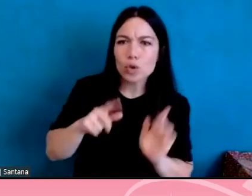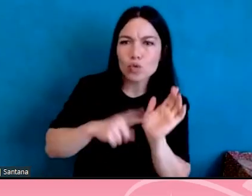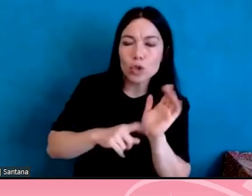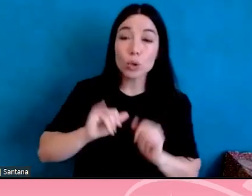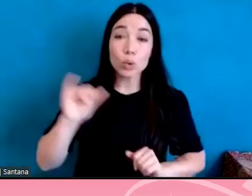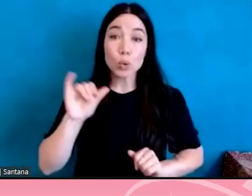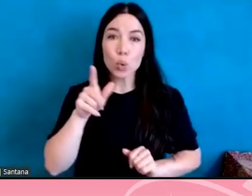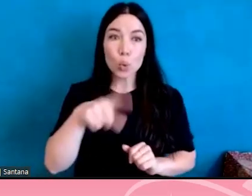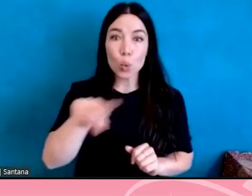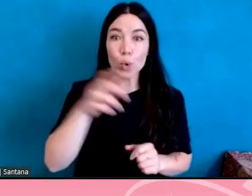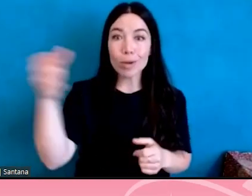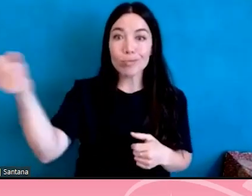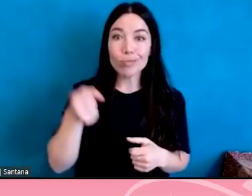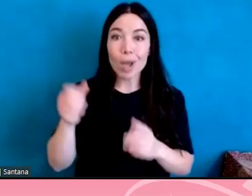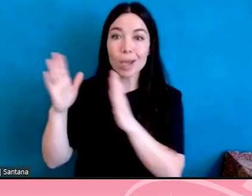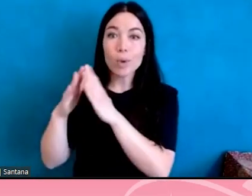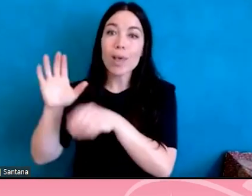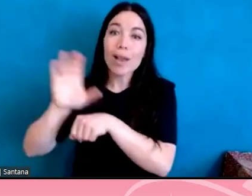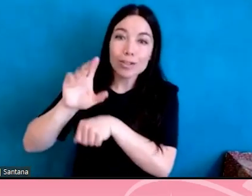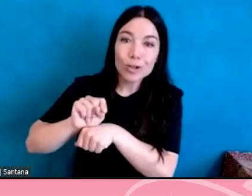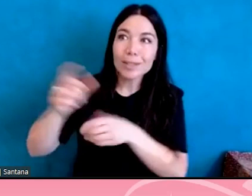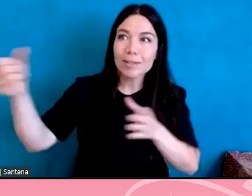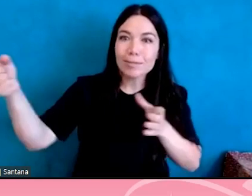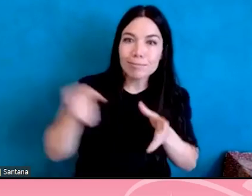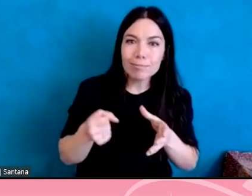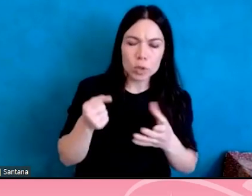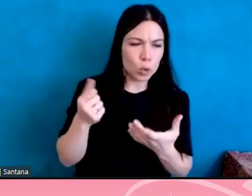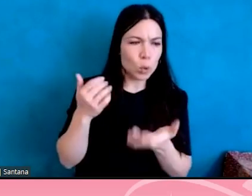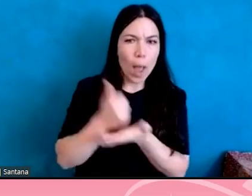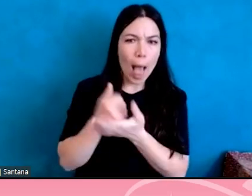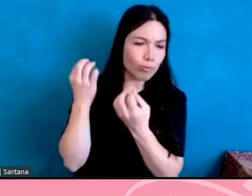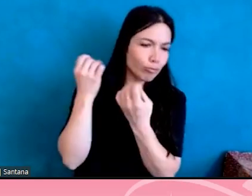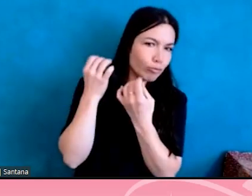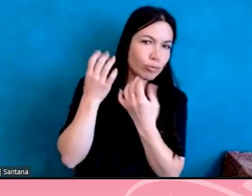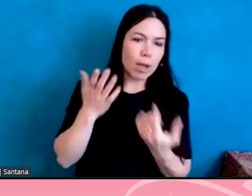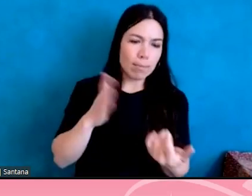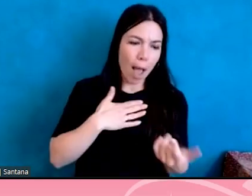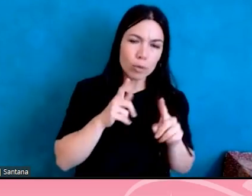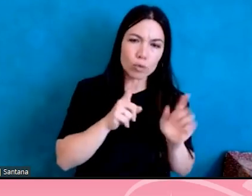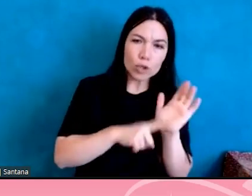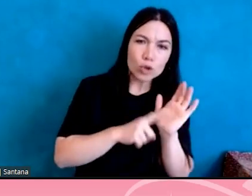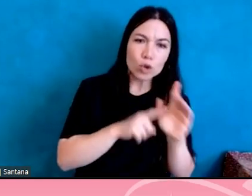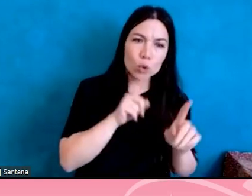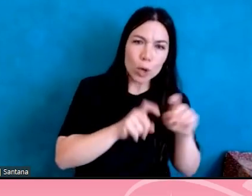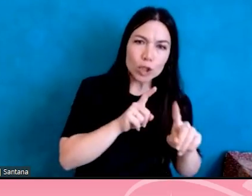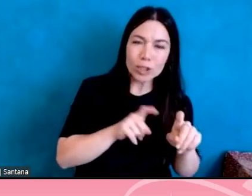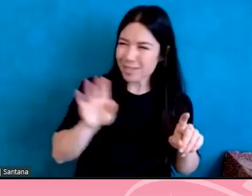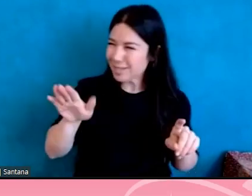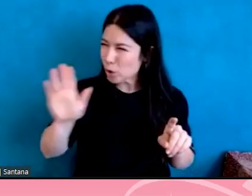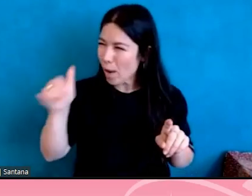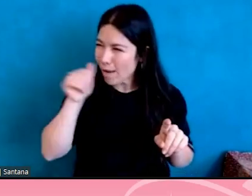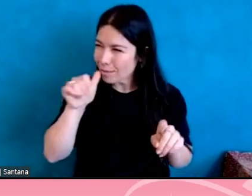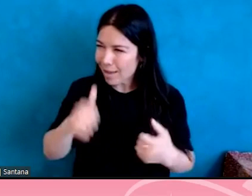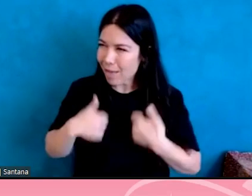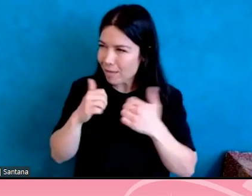research question, help you to think about it in a way that makes sense to them in their daily lives. You can